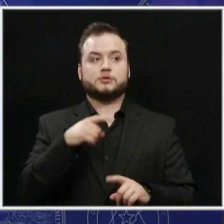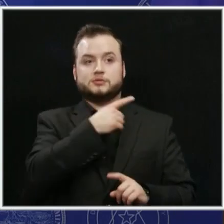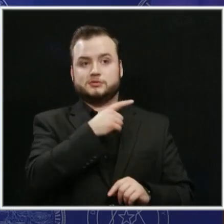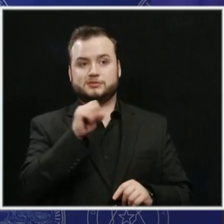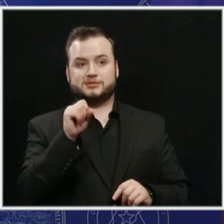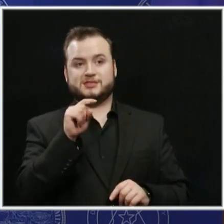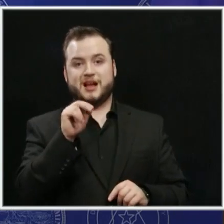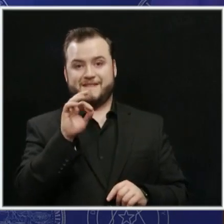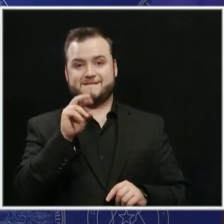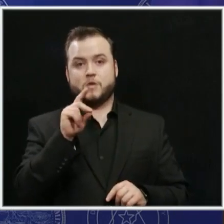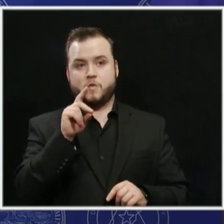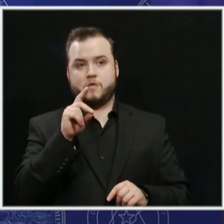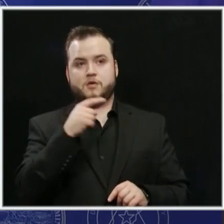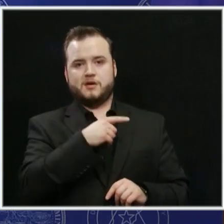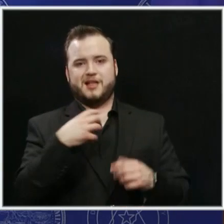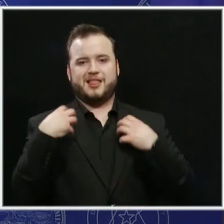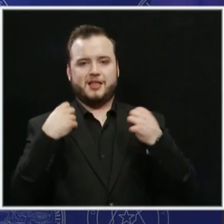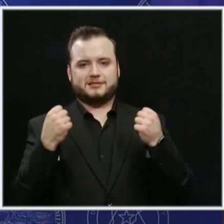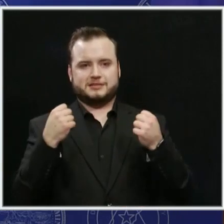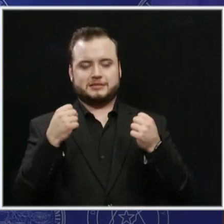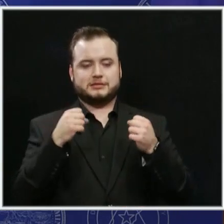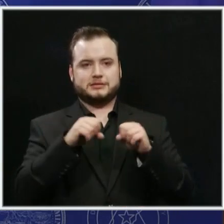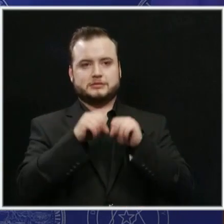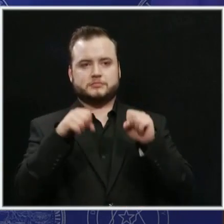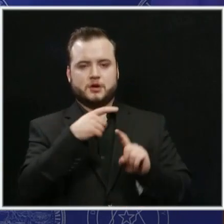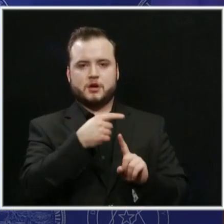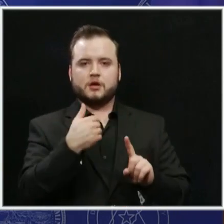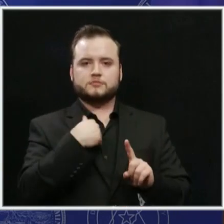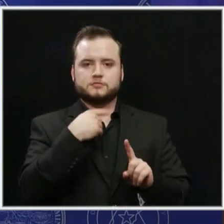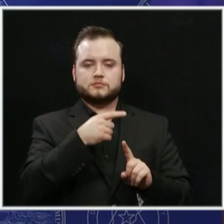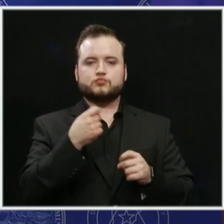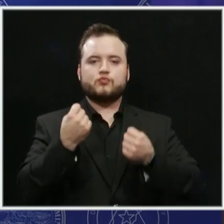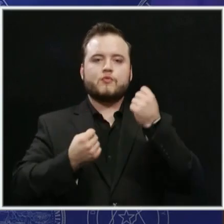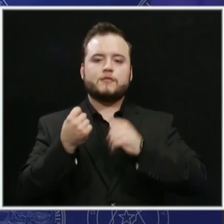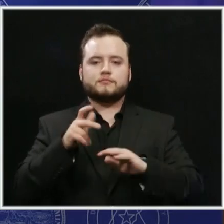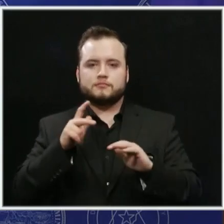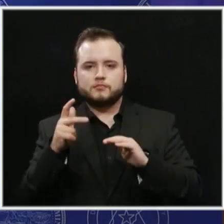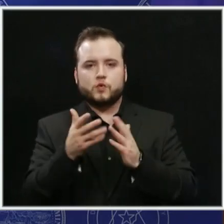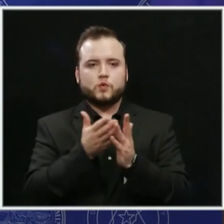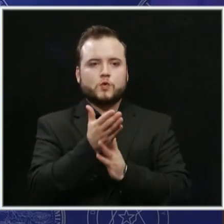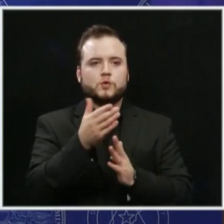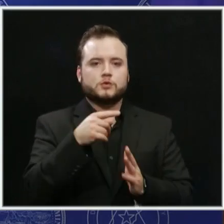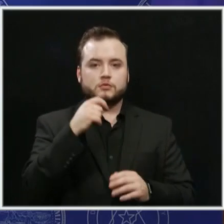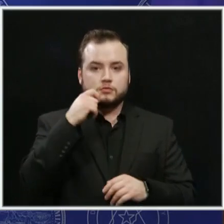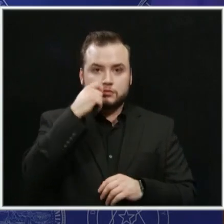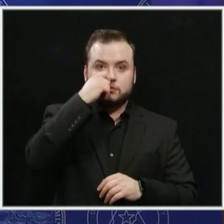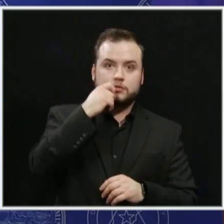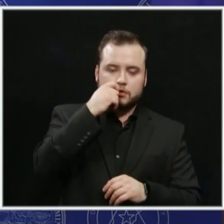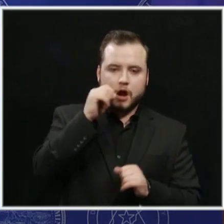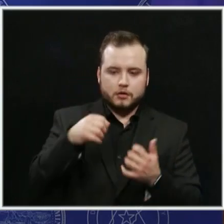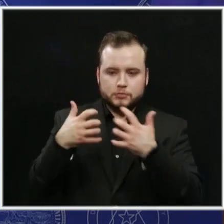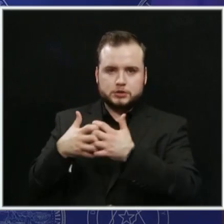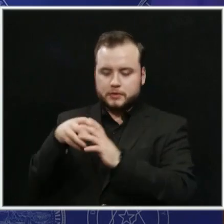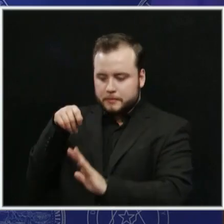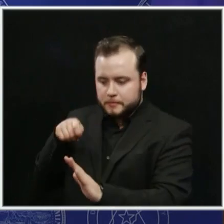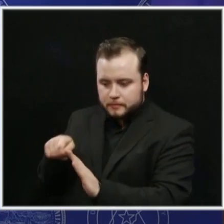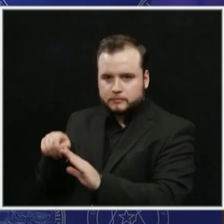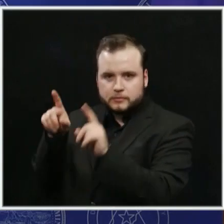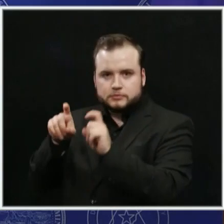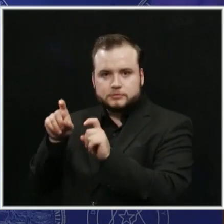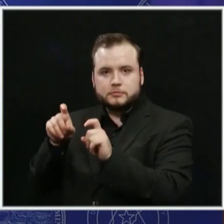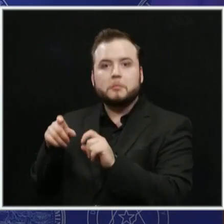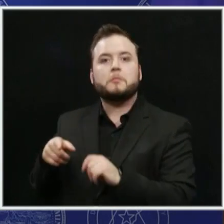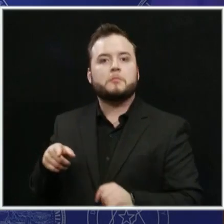be tested. They have a good relationship with the plant, and many individuals have insurance, but even those that don't, they will continue to